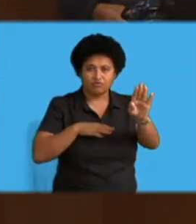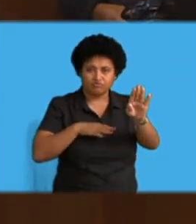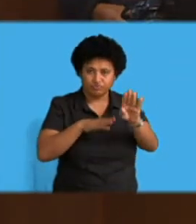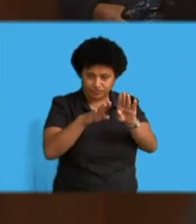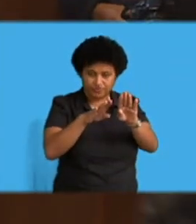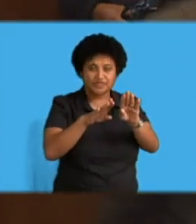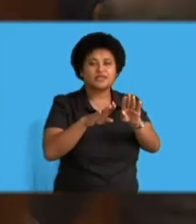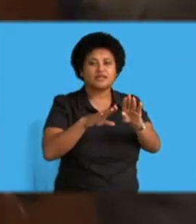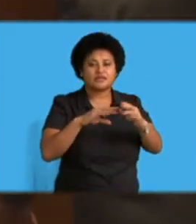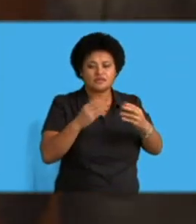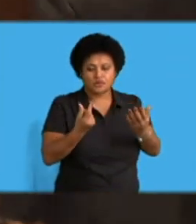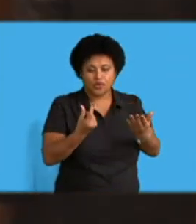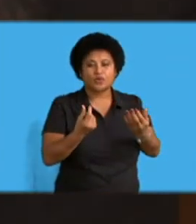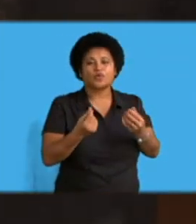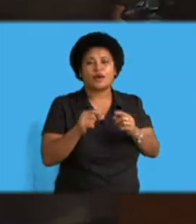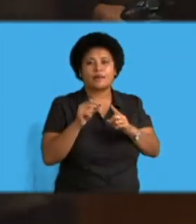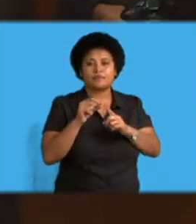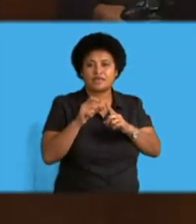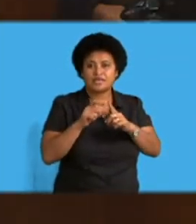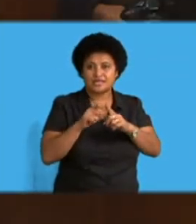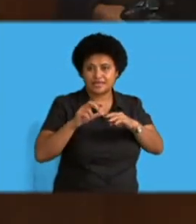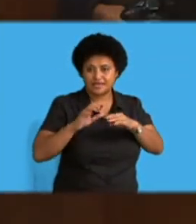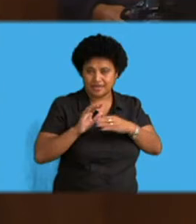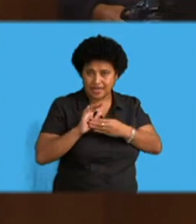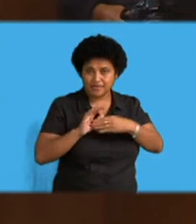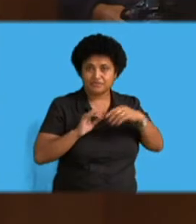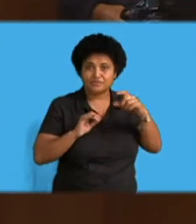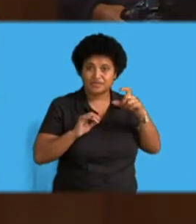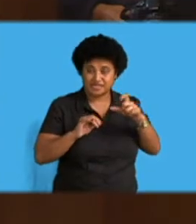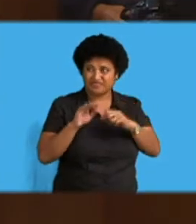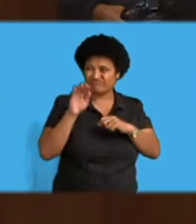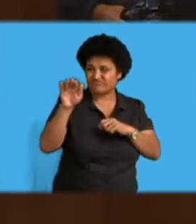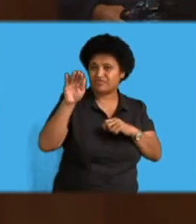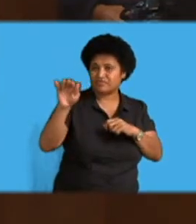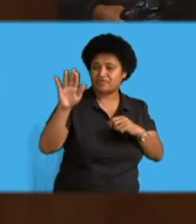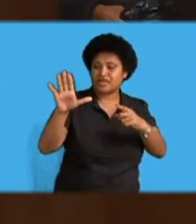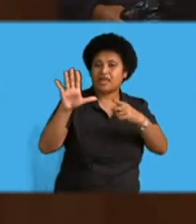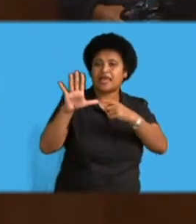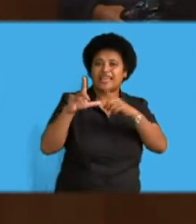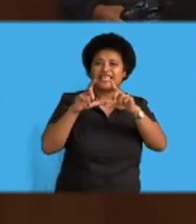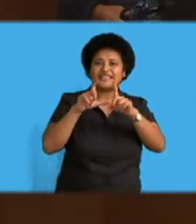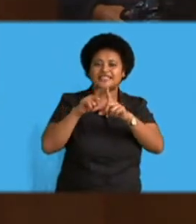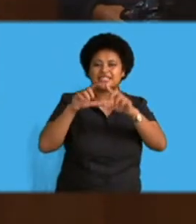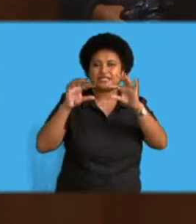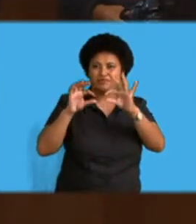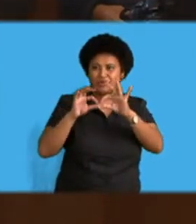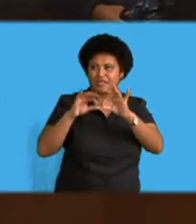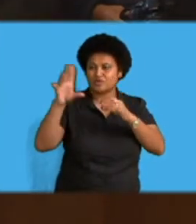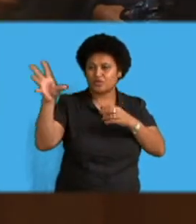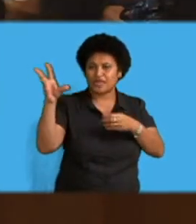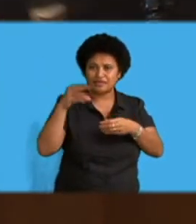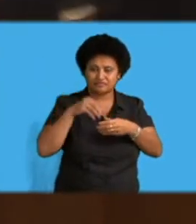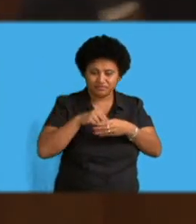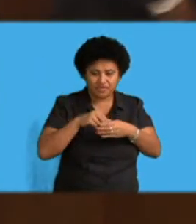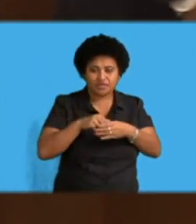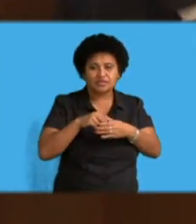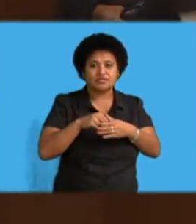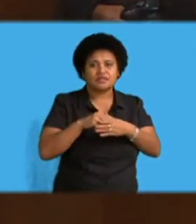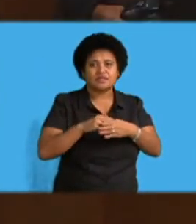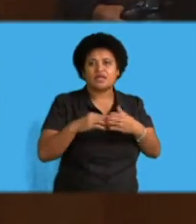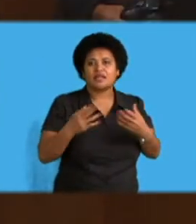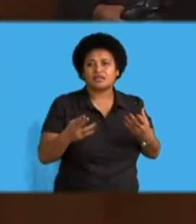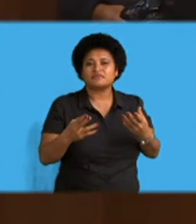financing. Therefore, the PDMC sought the ADB's assistance to facilitate and streamline the current bureaucratic processes of